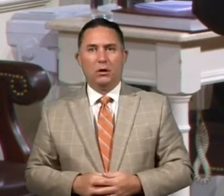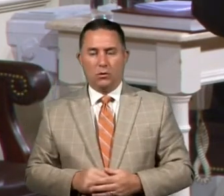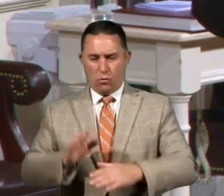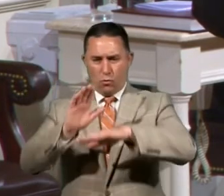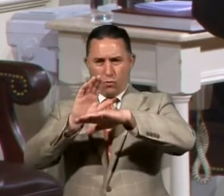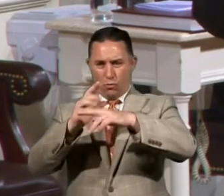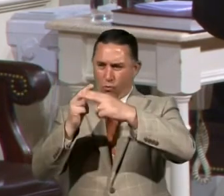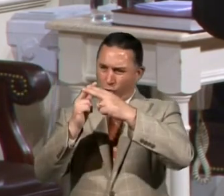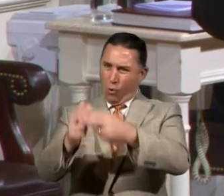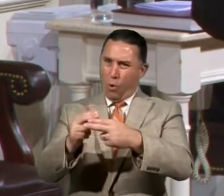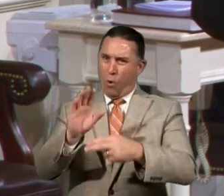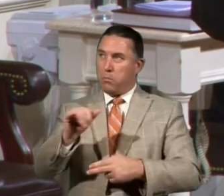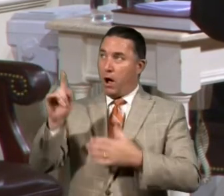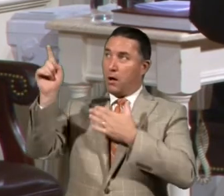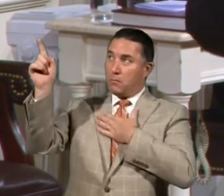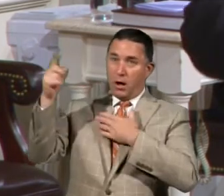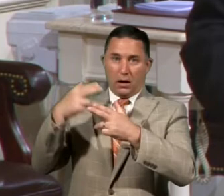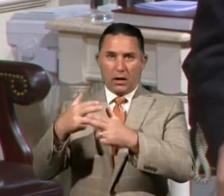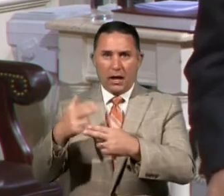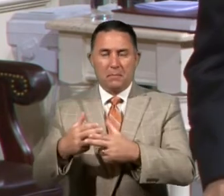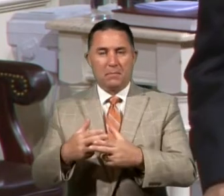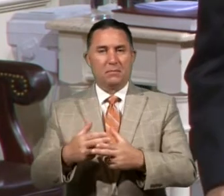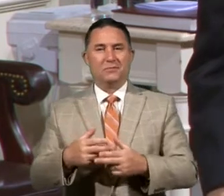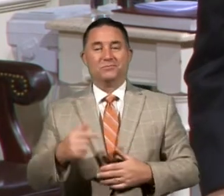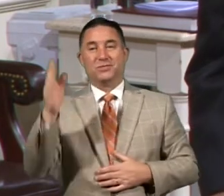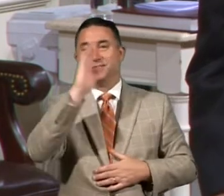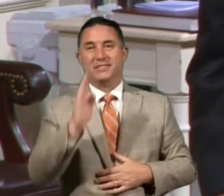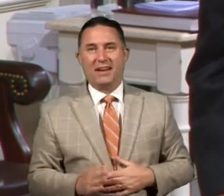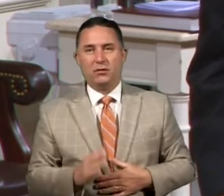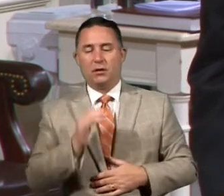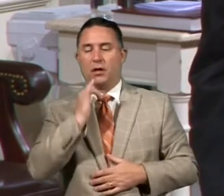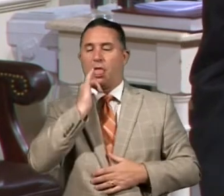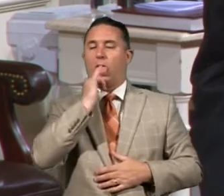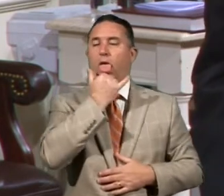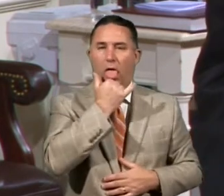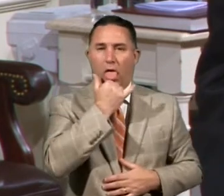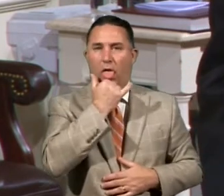Called by my name. Now, that'll never be an accident.